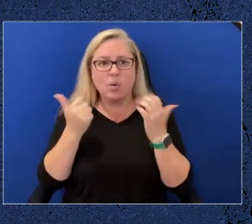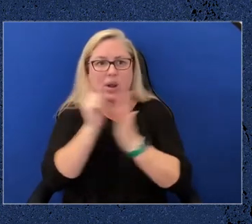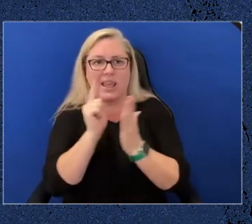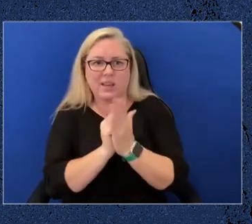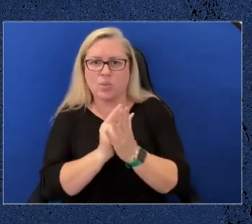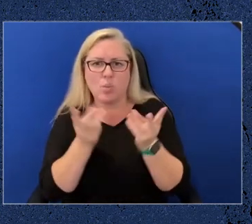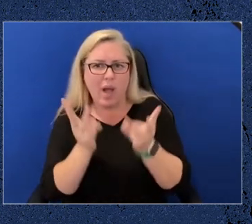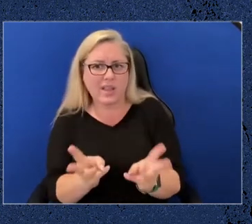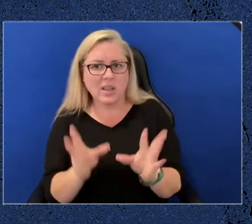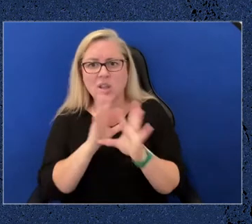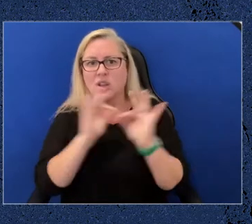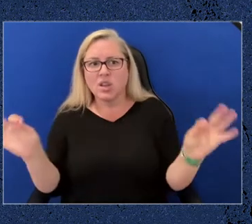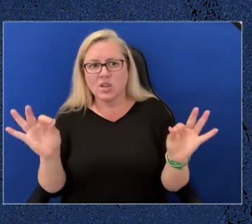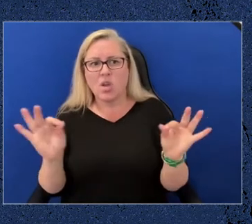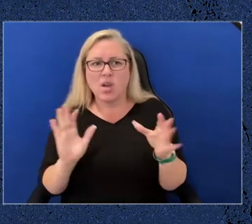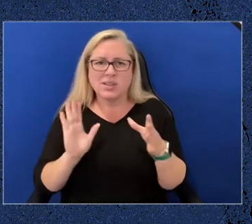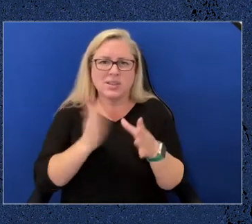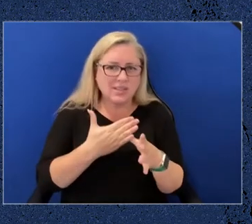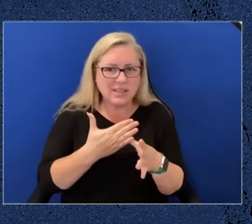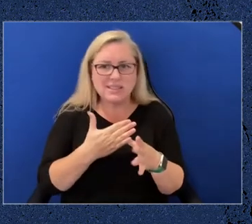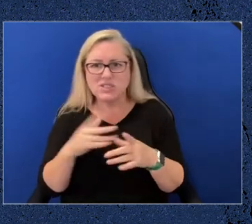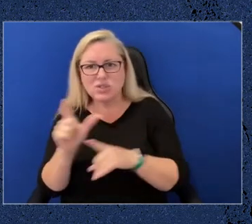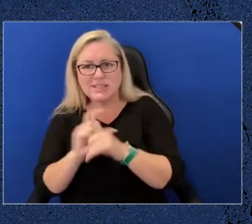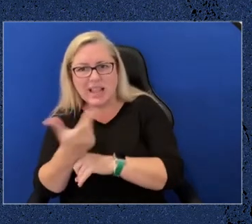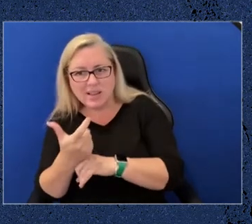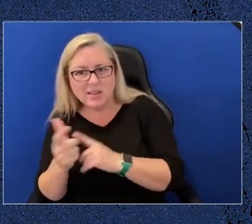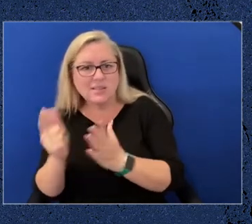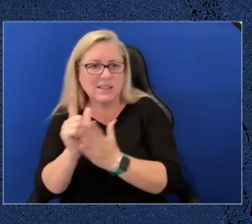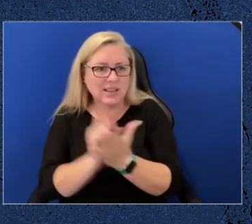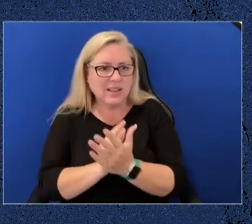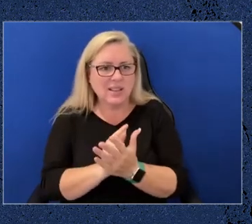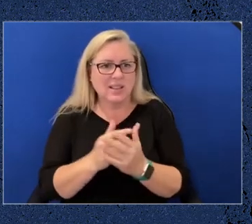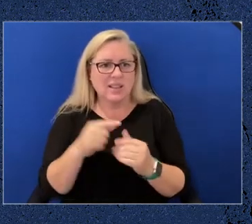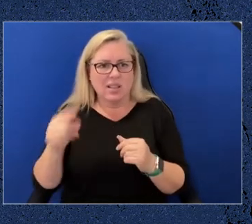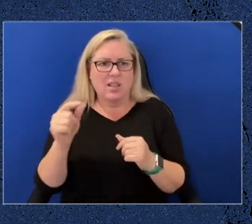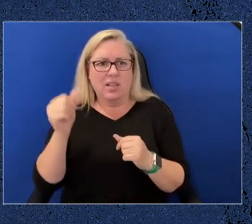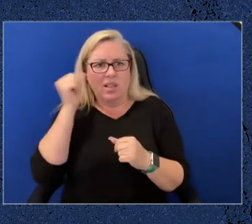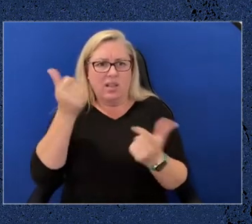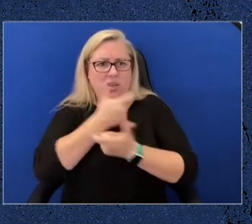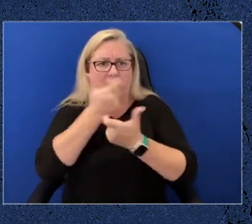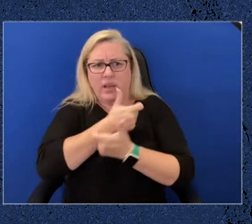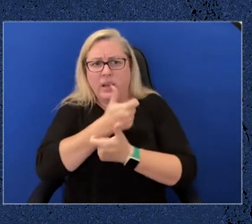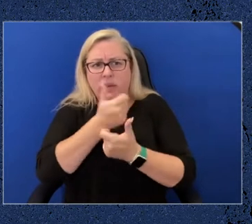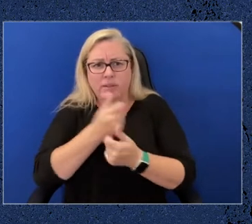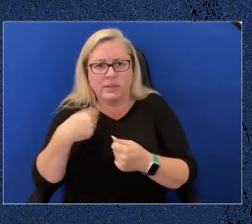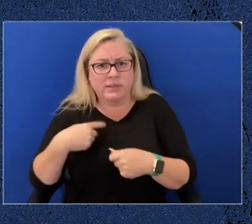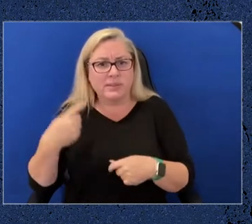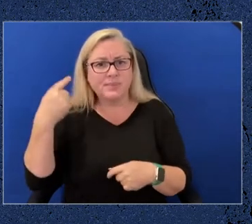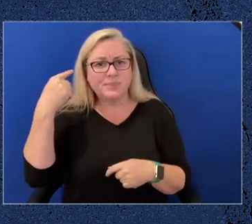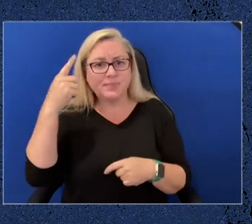not with Indigenous legal or cultural protocols. I'm glad there's laughing in the room, because I think people understand